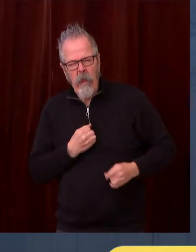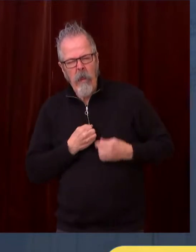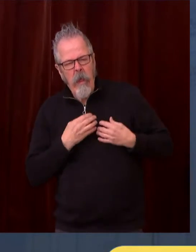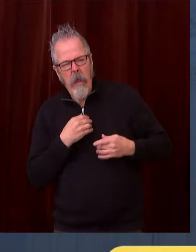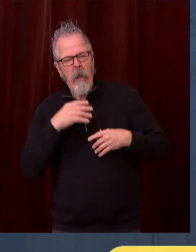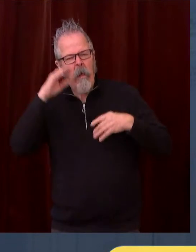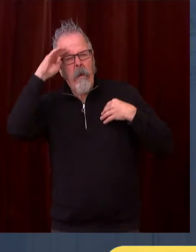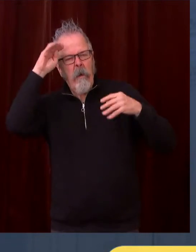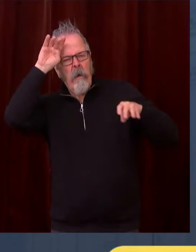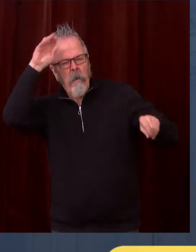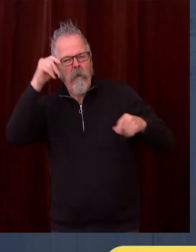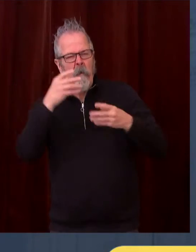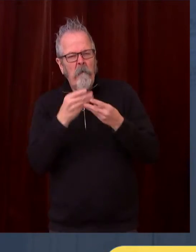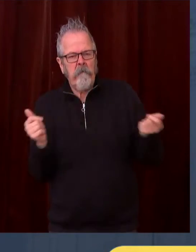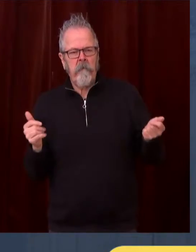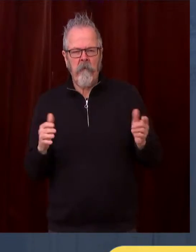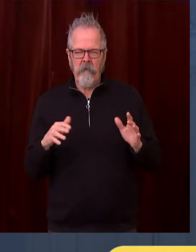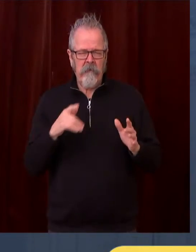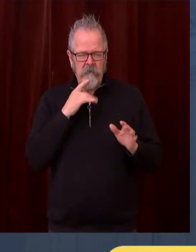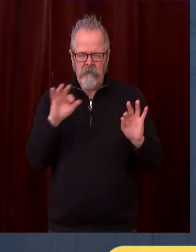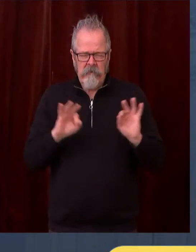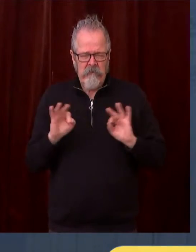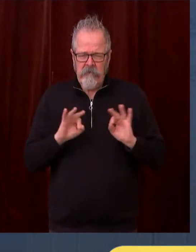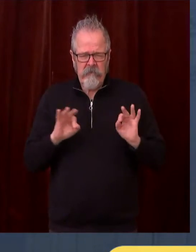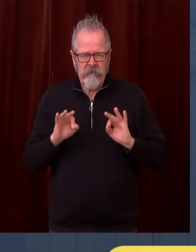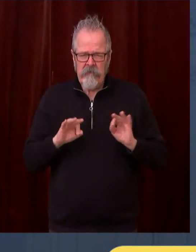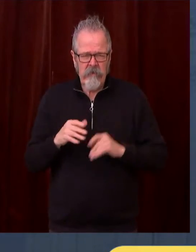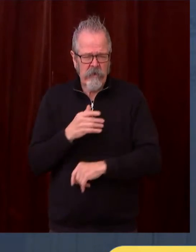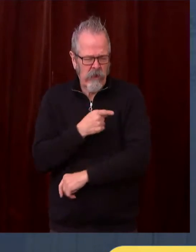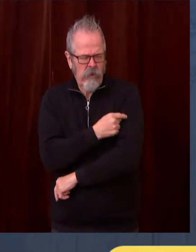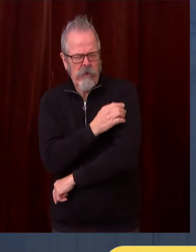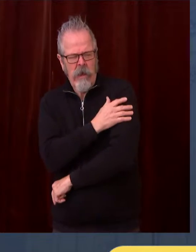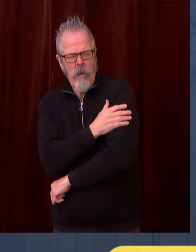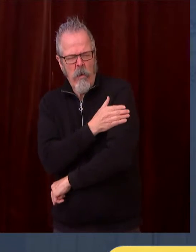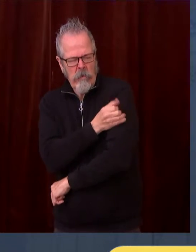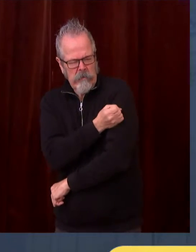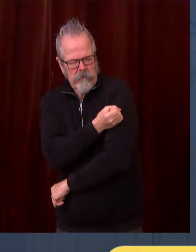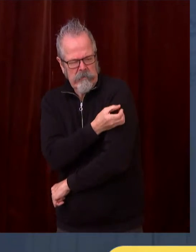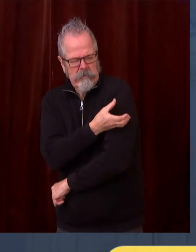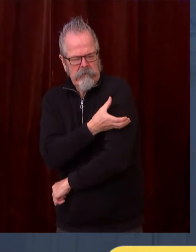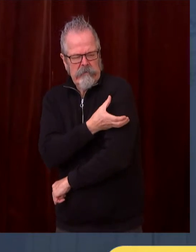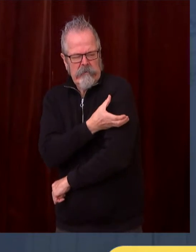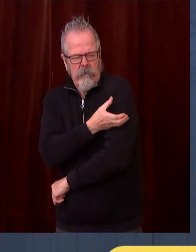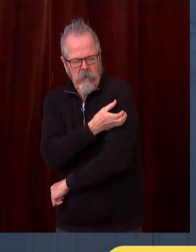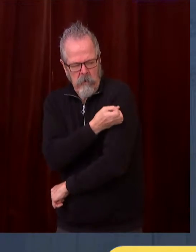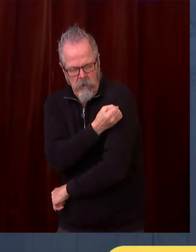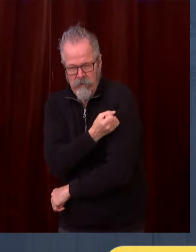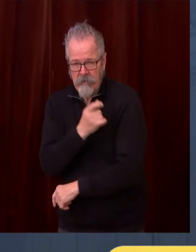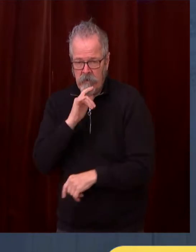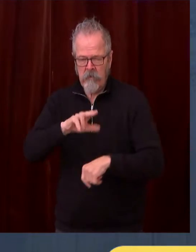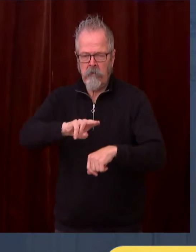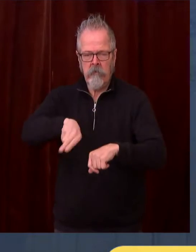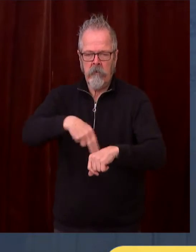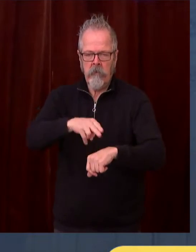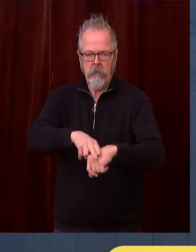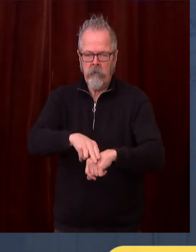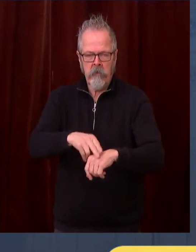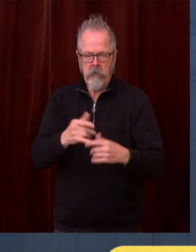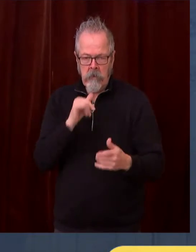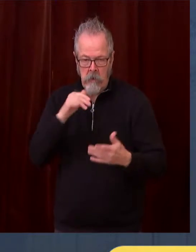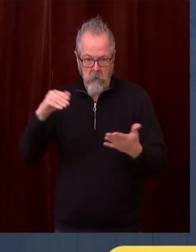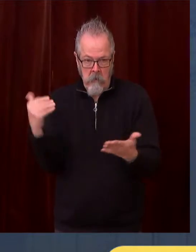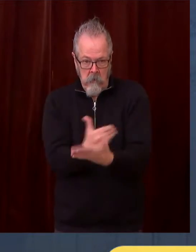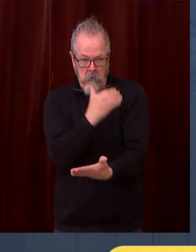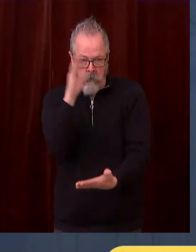major unanticipated adverse effects that were linked to the vaccine. The trials themselves demonstrated that